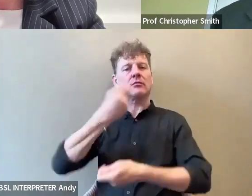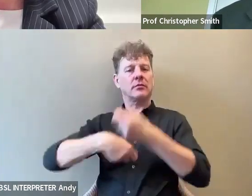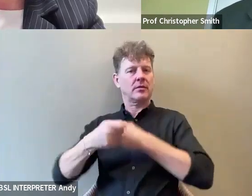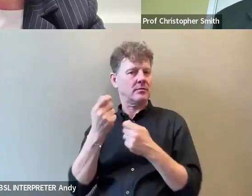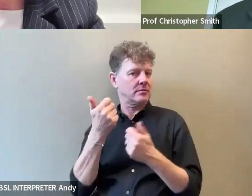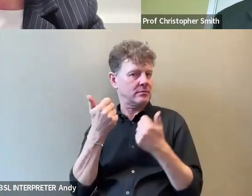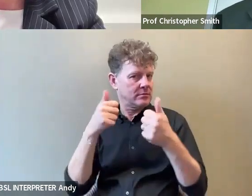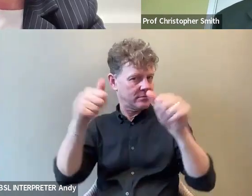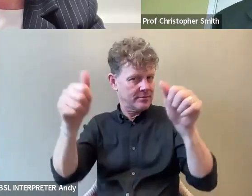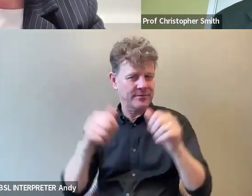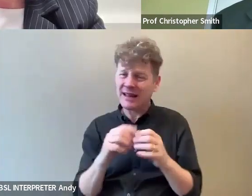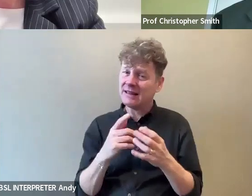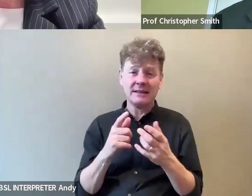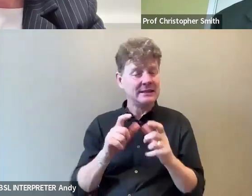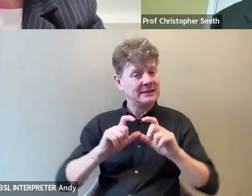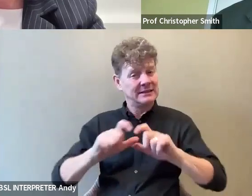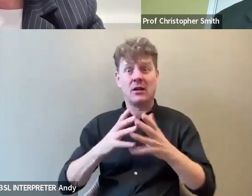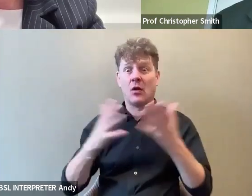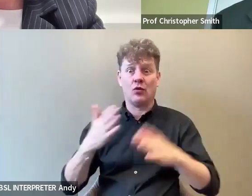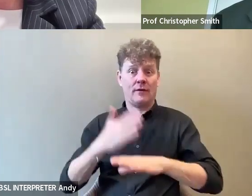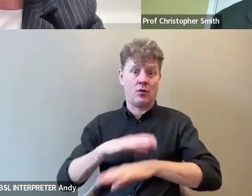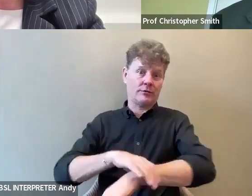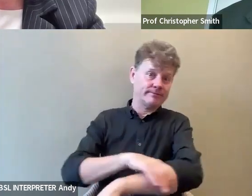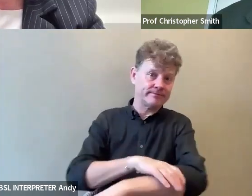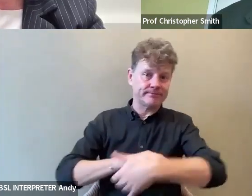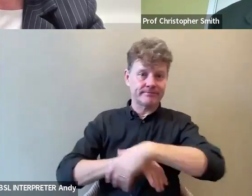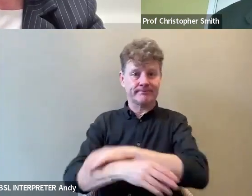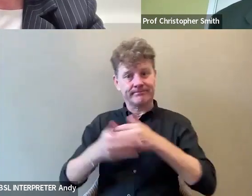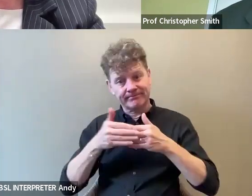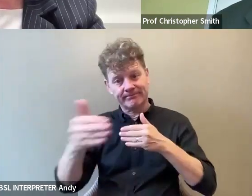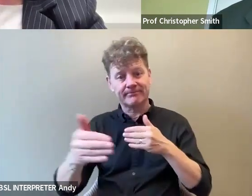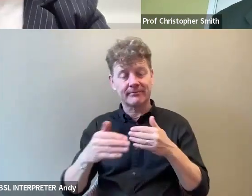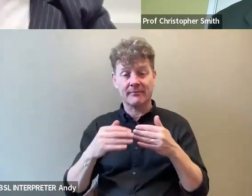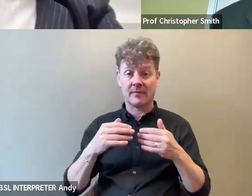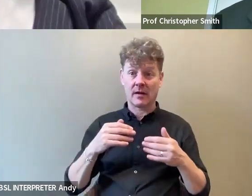lot of work for us to do, and I'm not going to pretend that we're